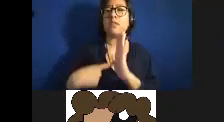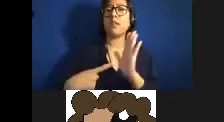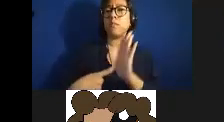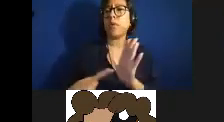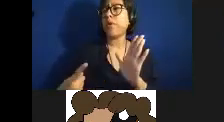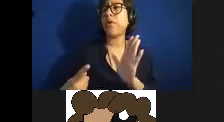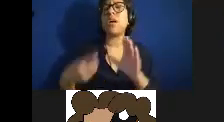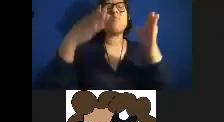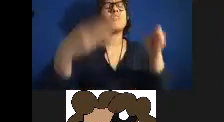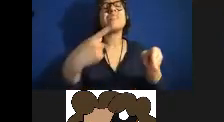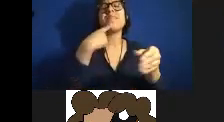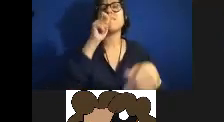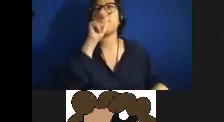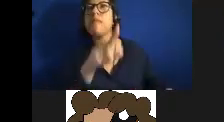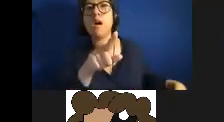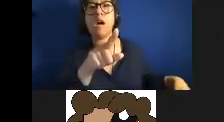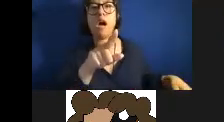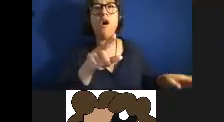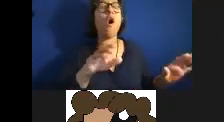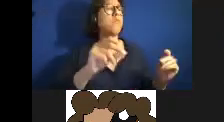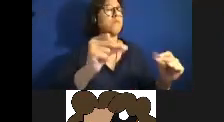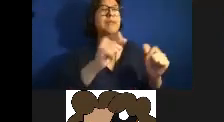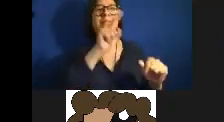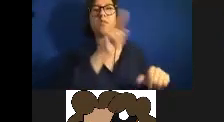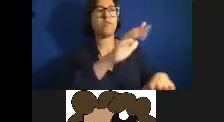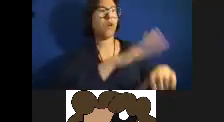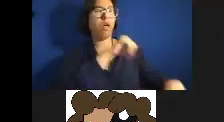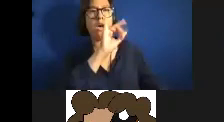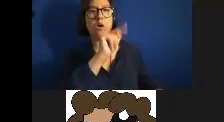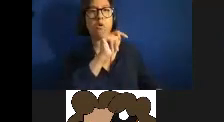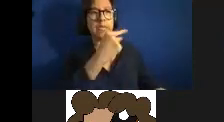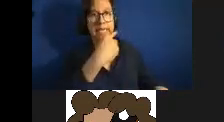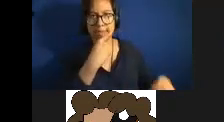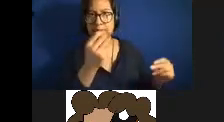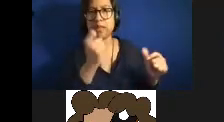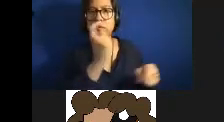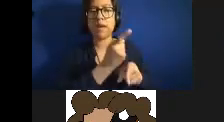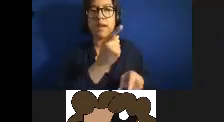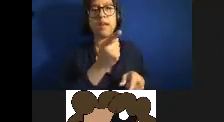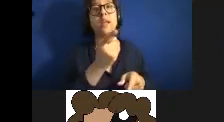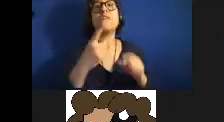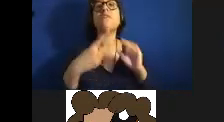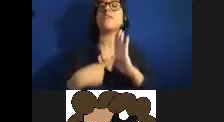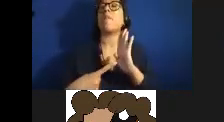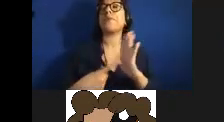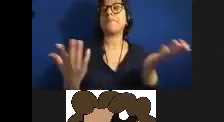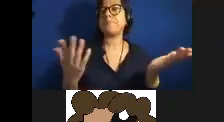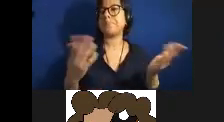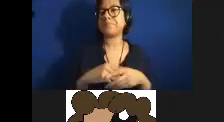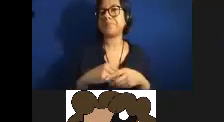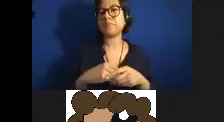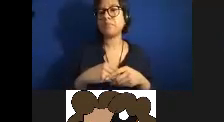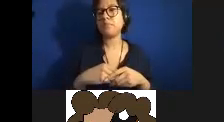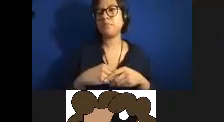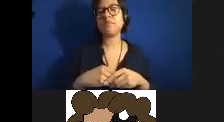says something, right, like you nip it in the bud right then and there, right? So, for example, if somebody says, you know,